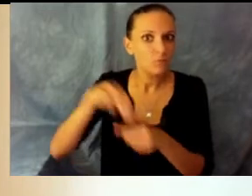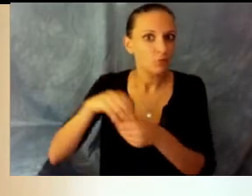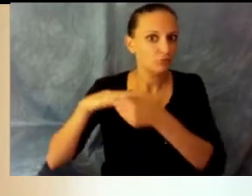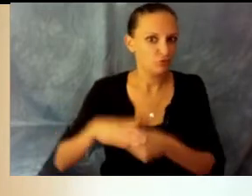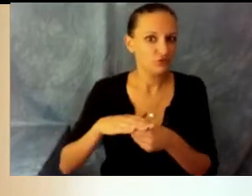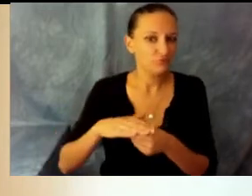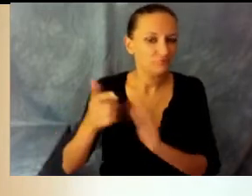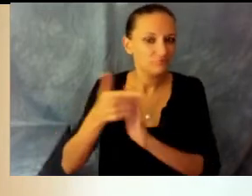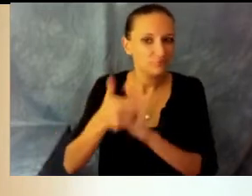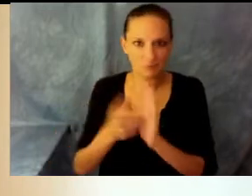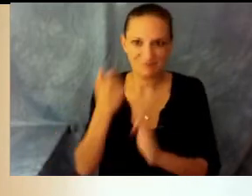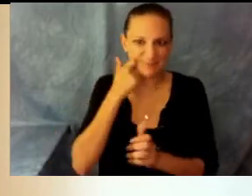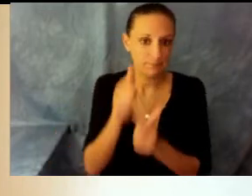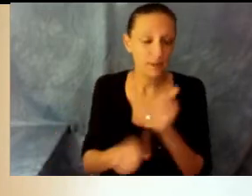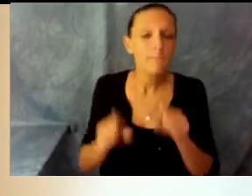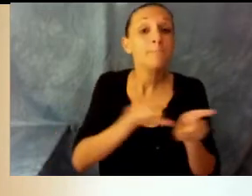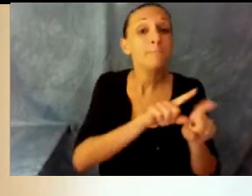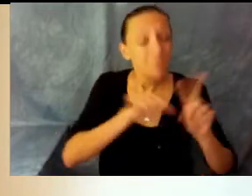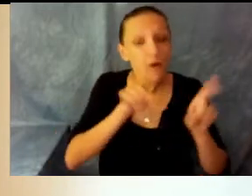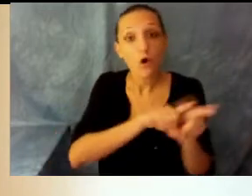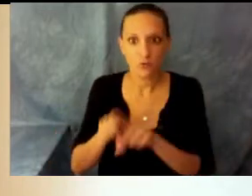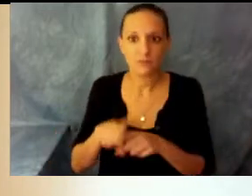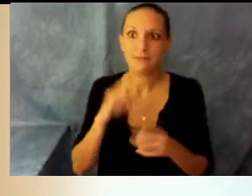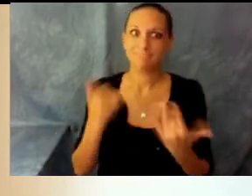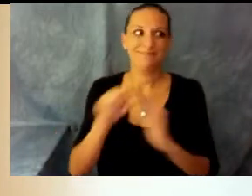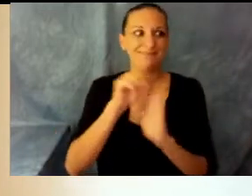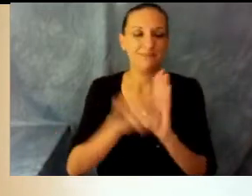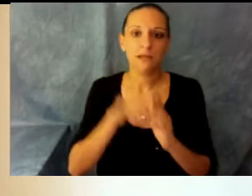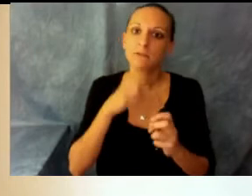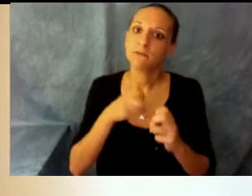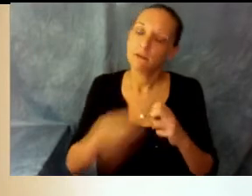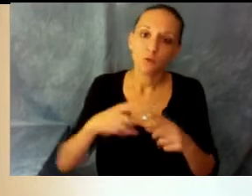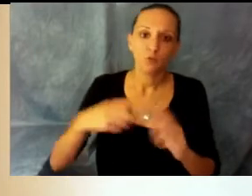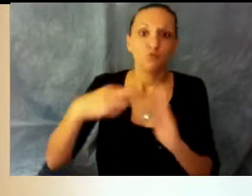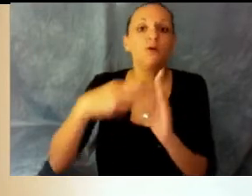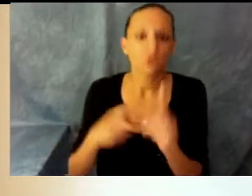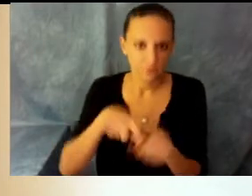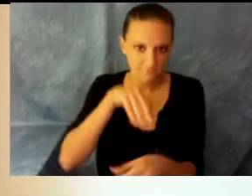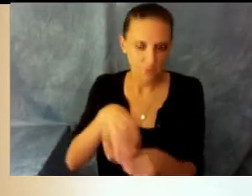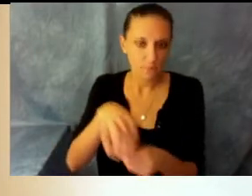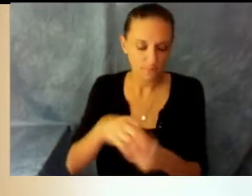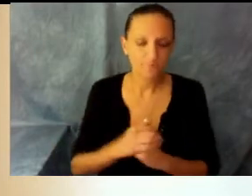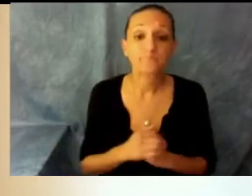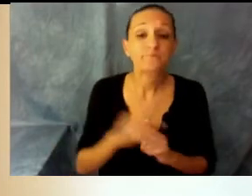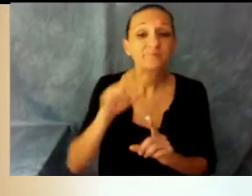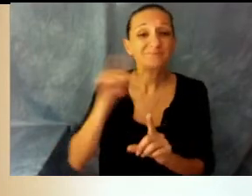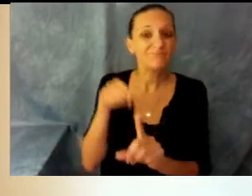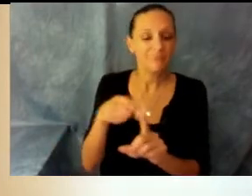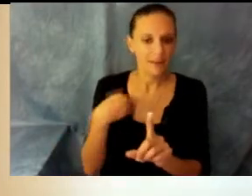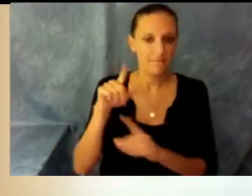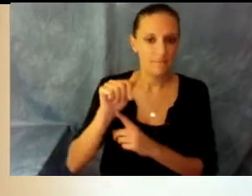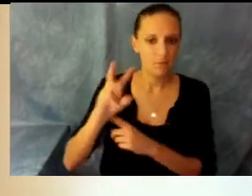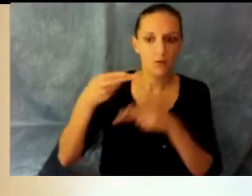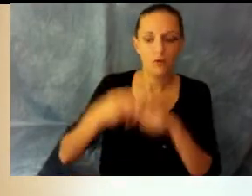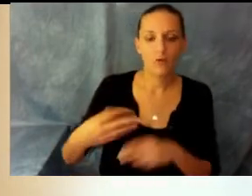it has always also been a state that has been difficult to get registered to vote in. And Texas has a law, it's called the